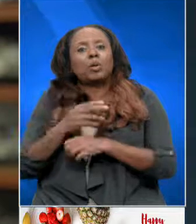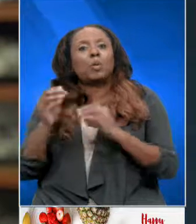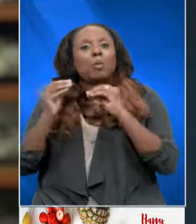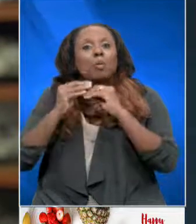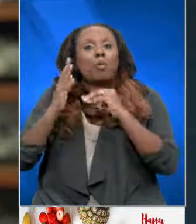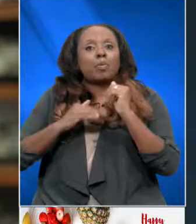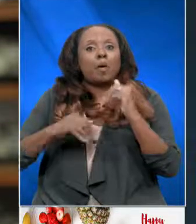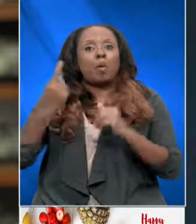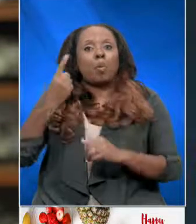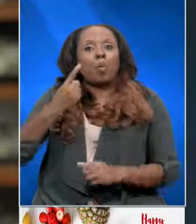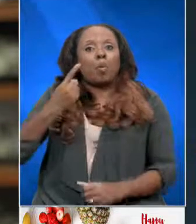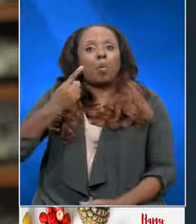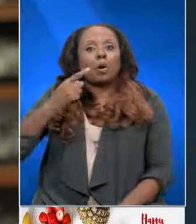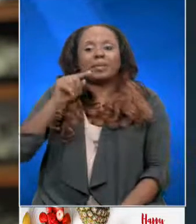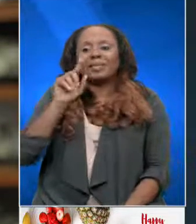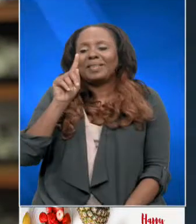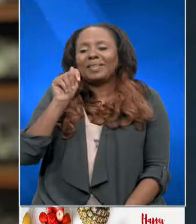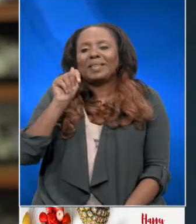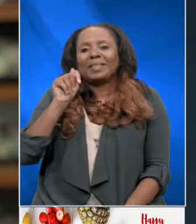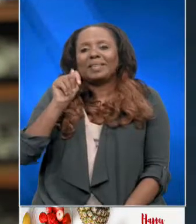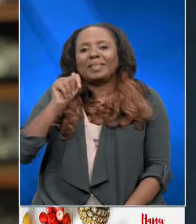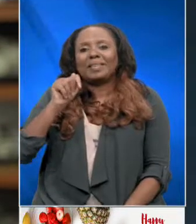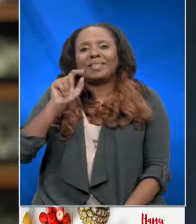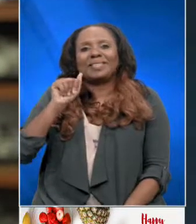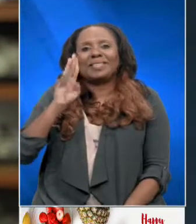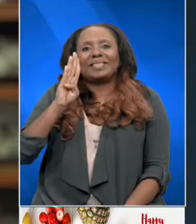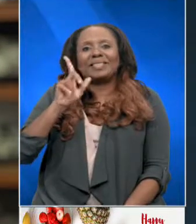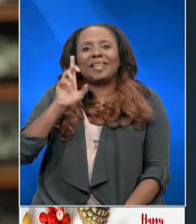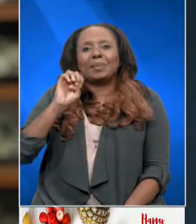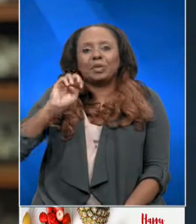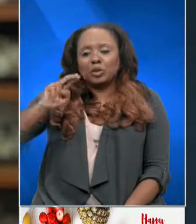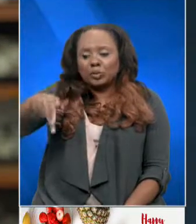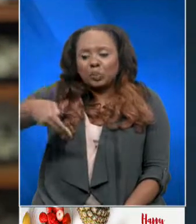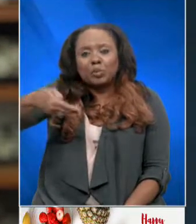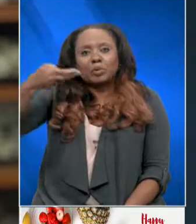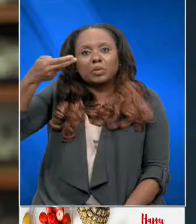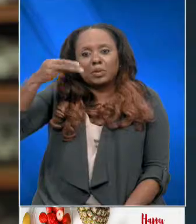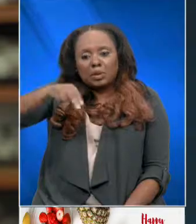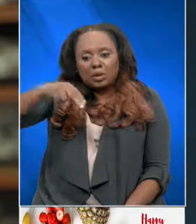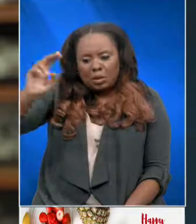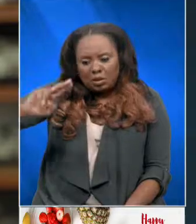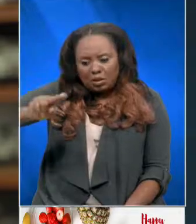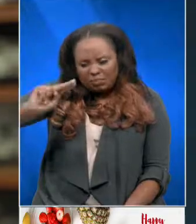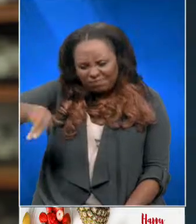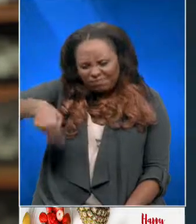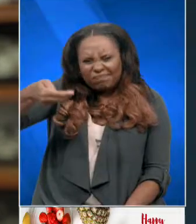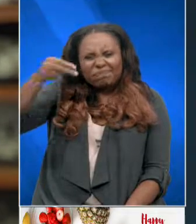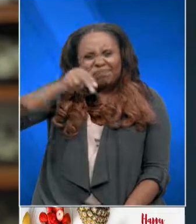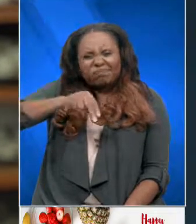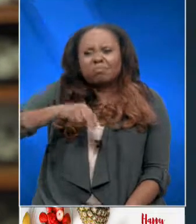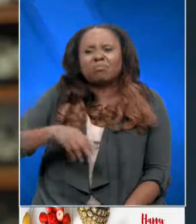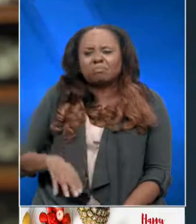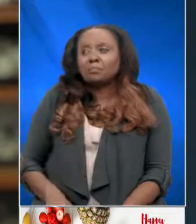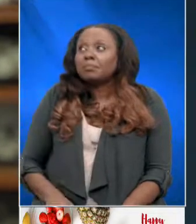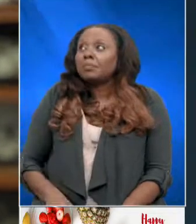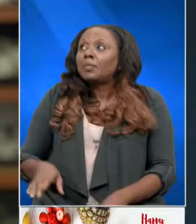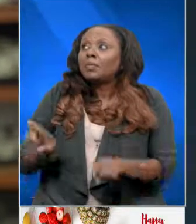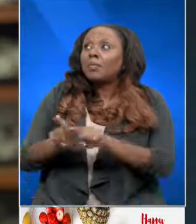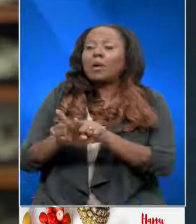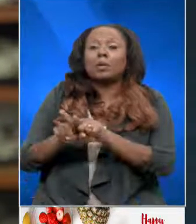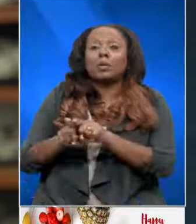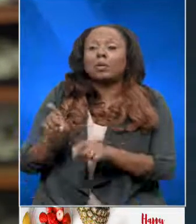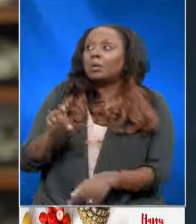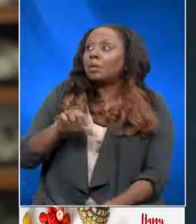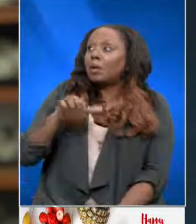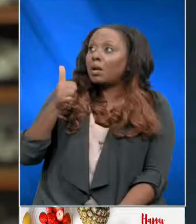mindful of the amount of cooking butter that you use. Also, This other one that you might use more